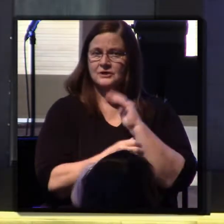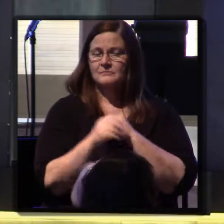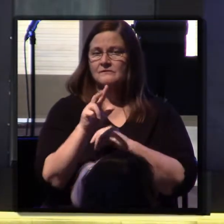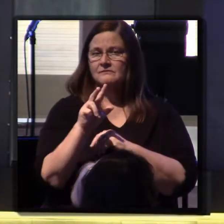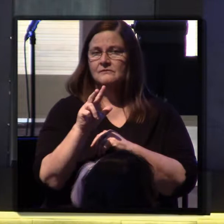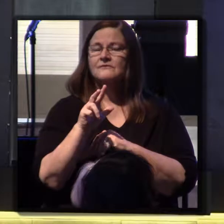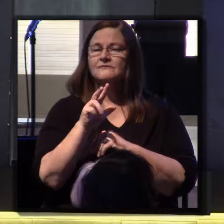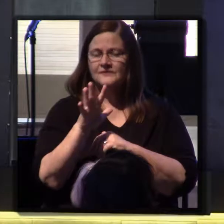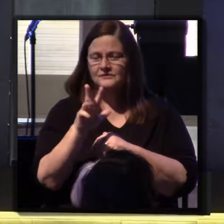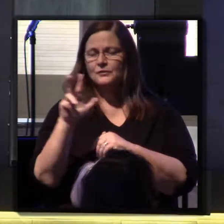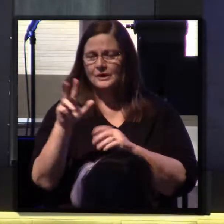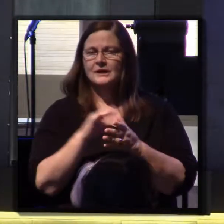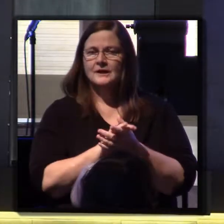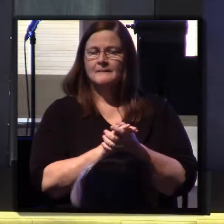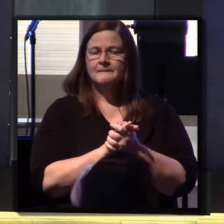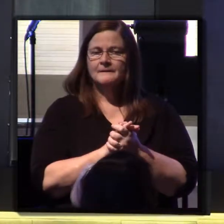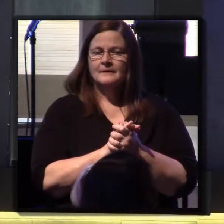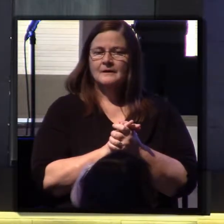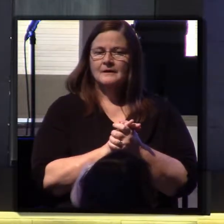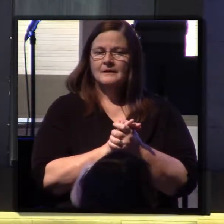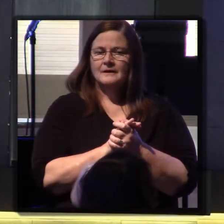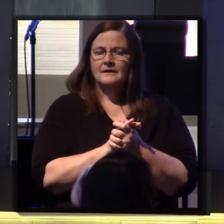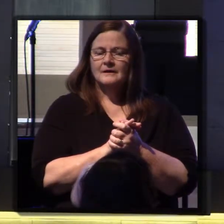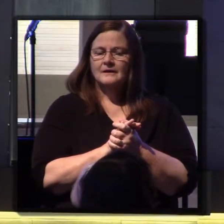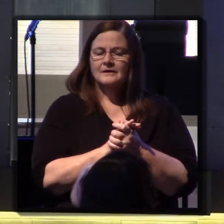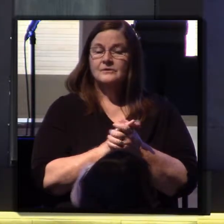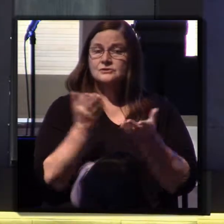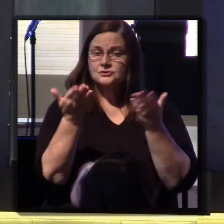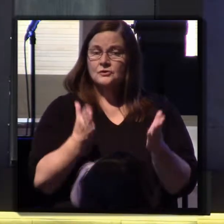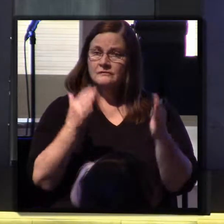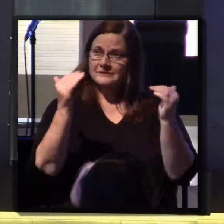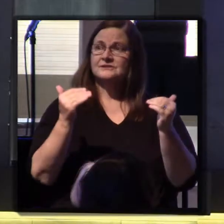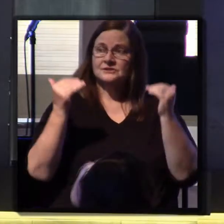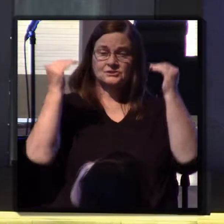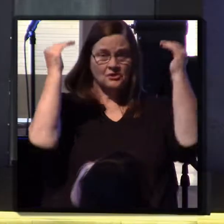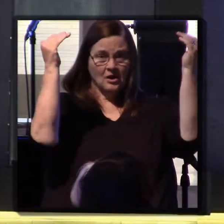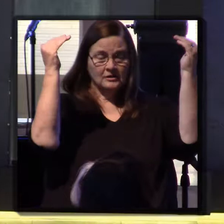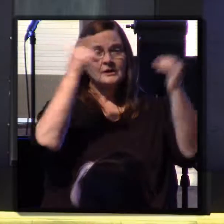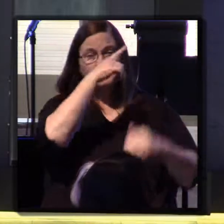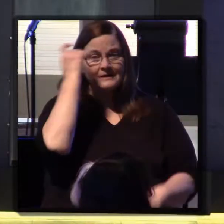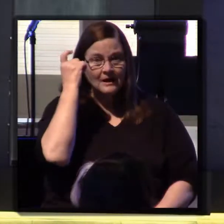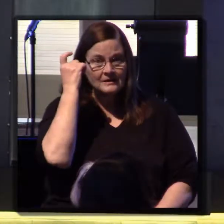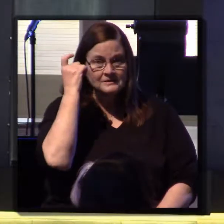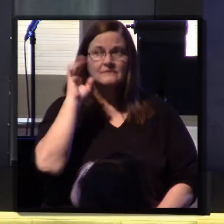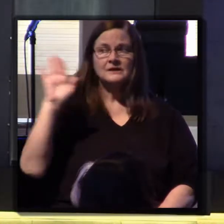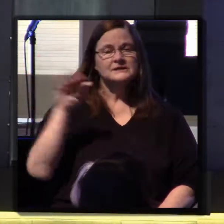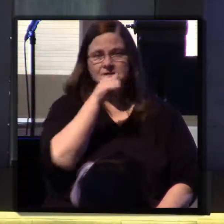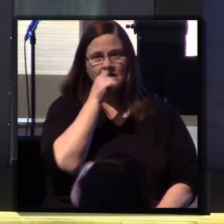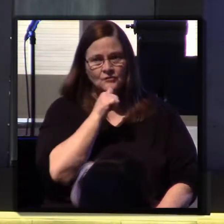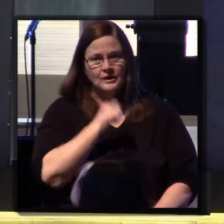verses, verses 10 through 12 of chapter 53, Isaiah wants to make sure we understand the servant